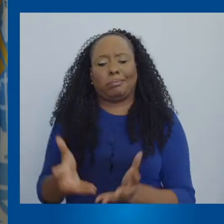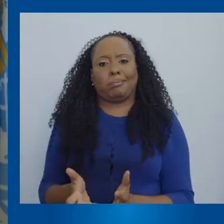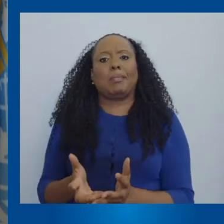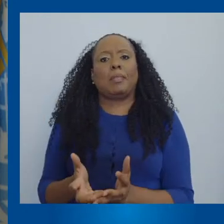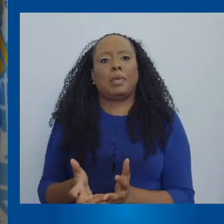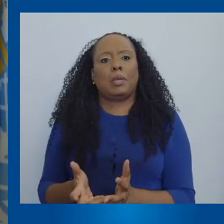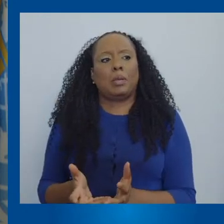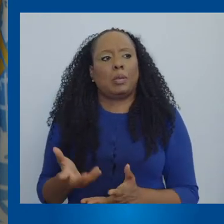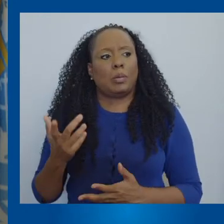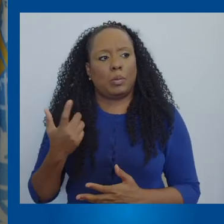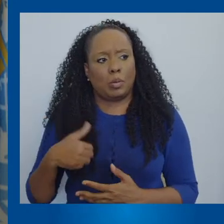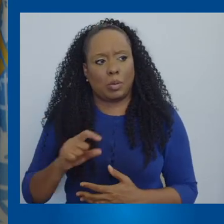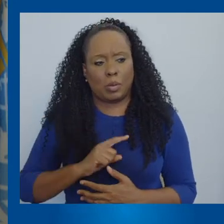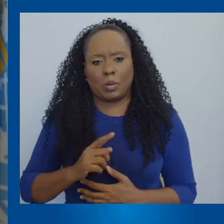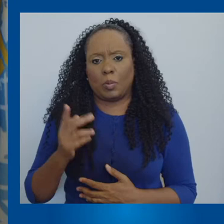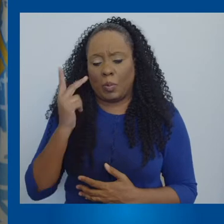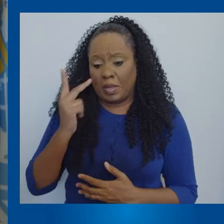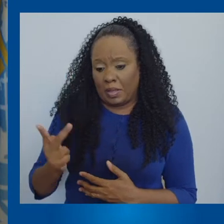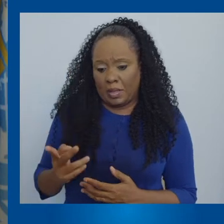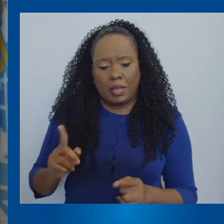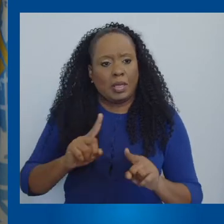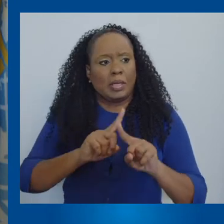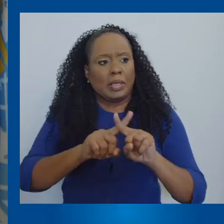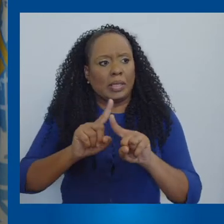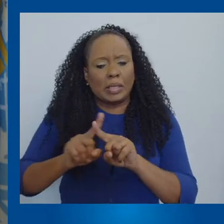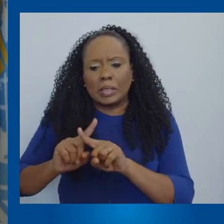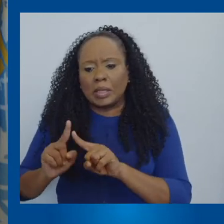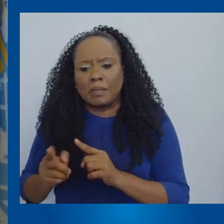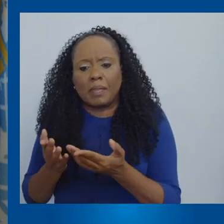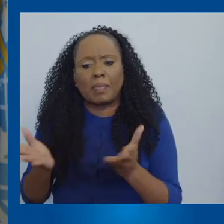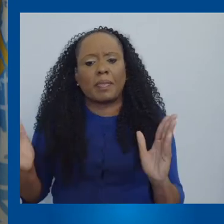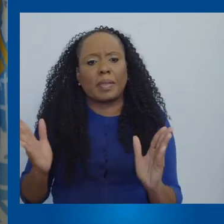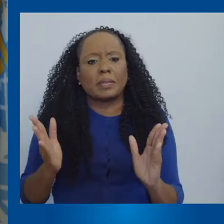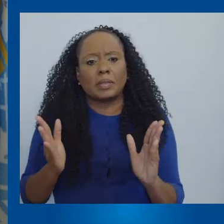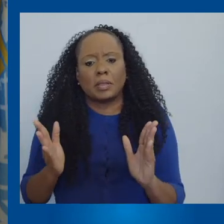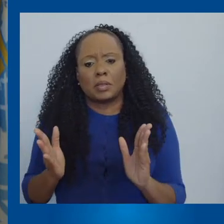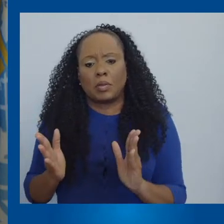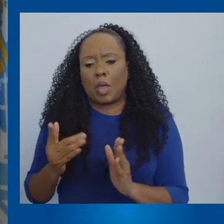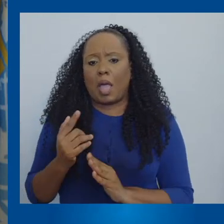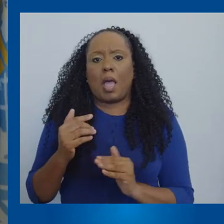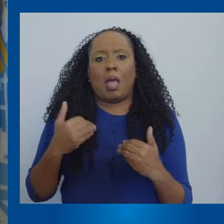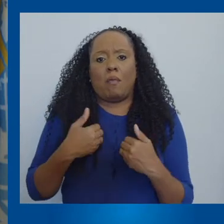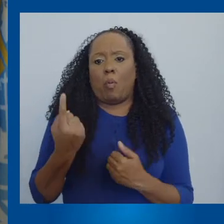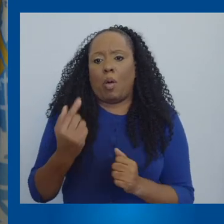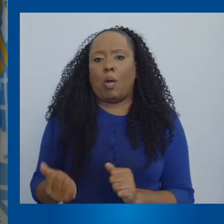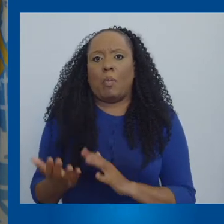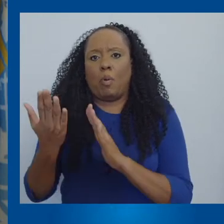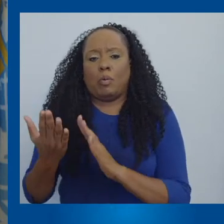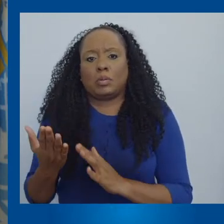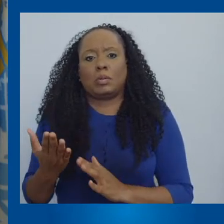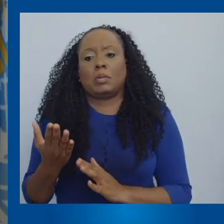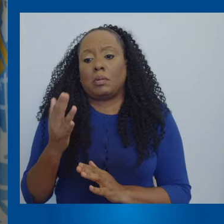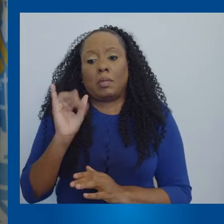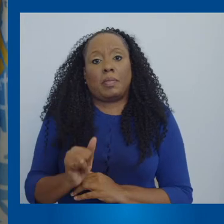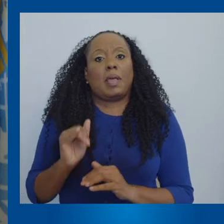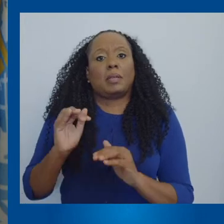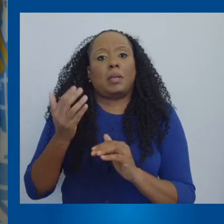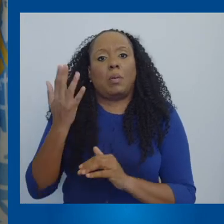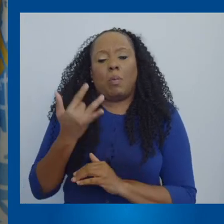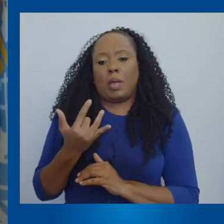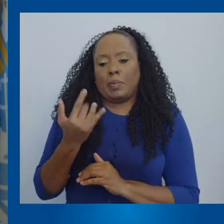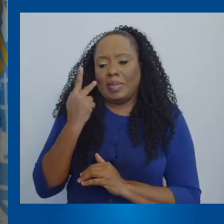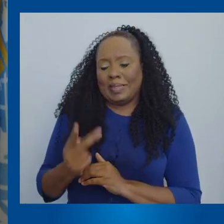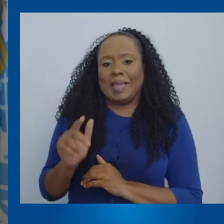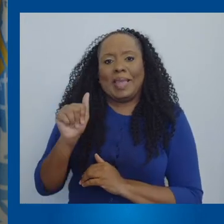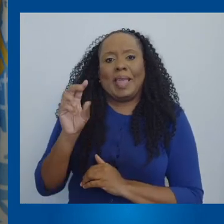pushing certain species in certain directions and therefore can cause AMR to be more prevalent. When we are seeing